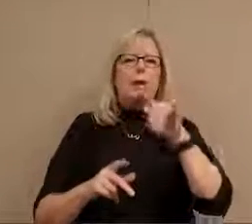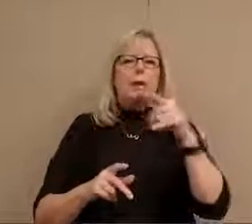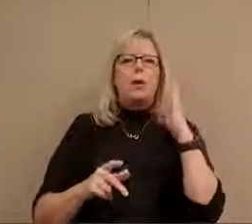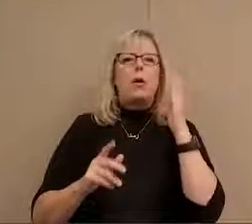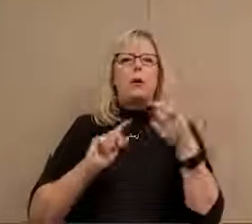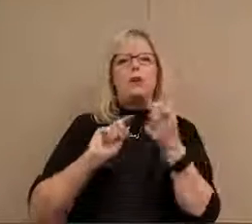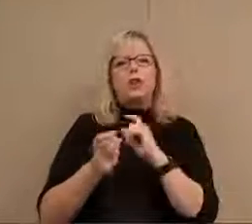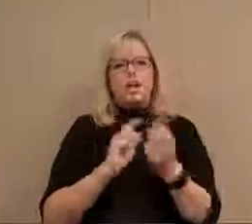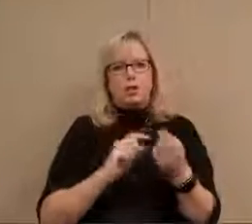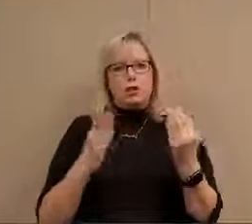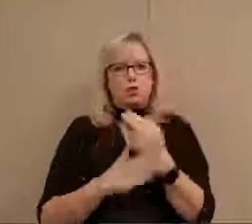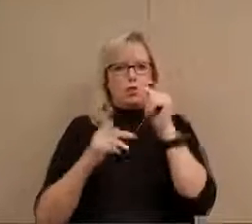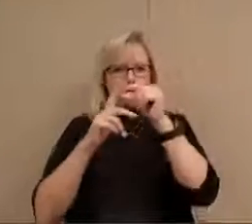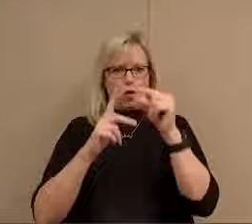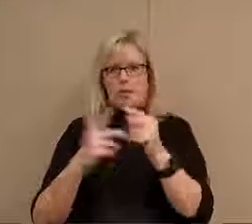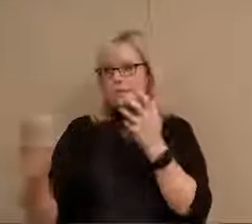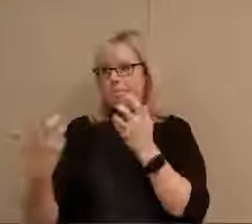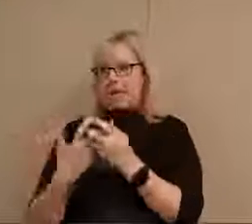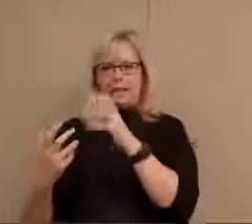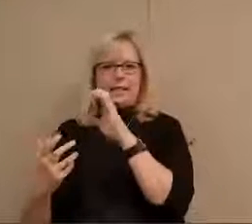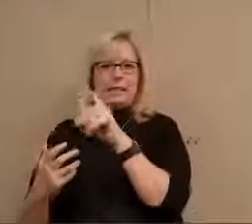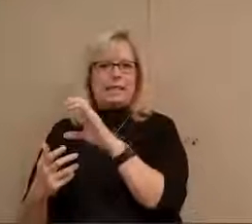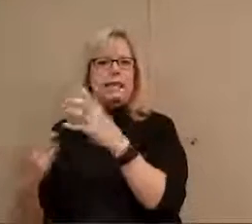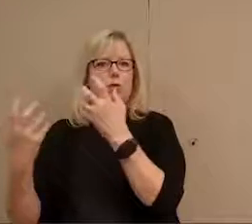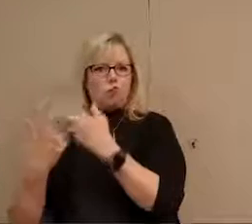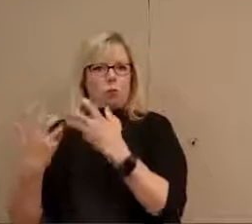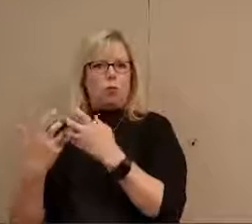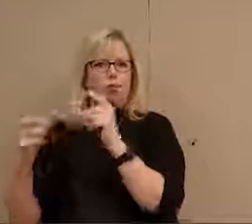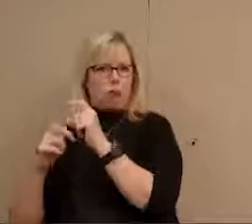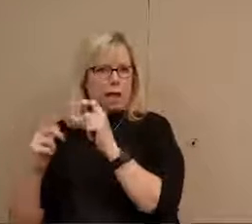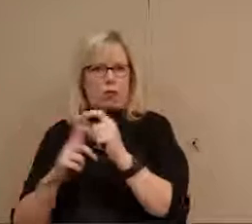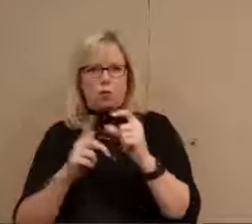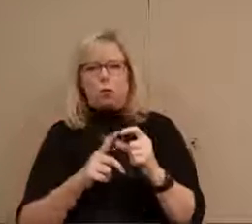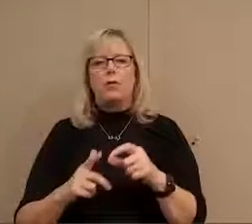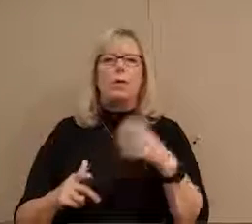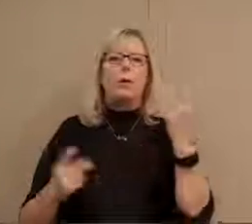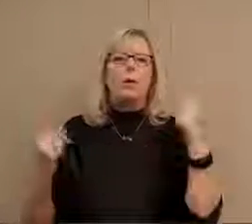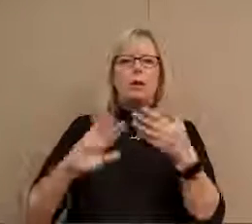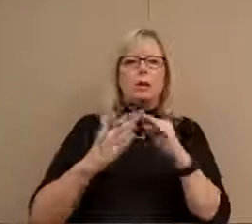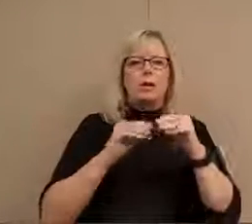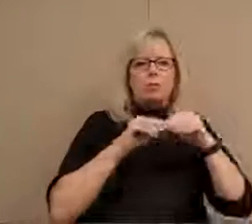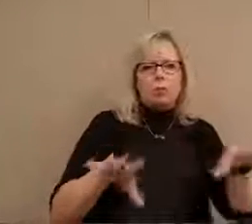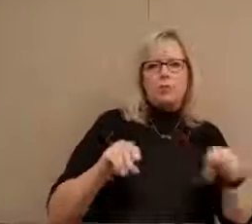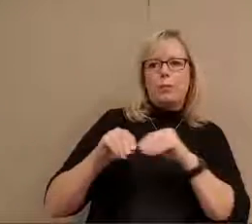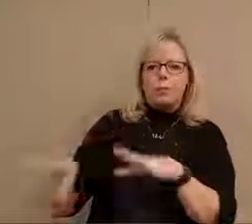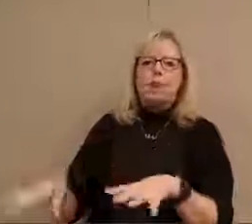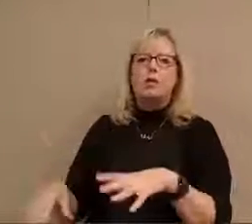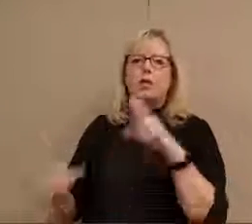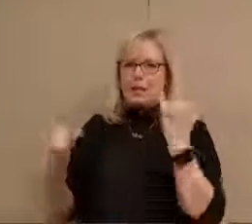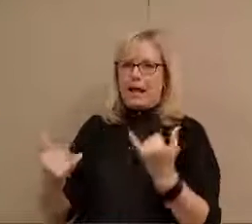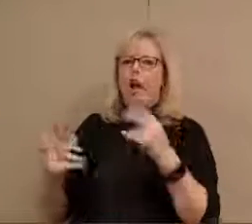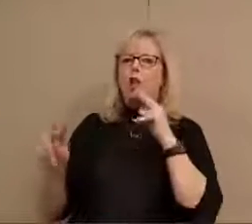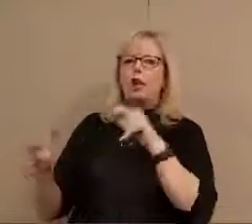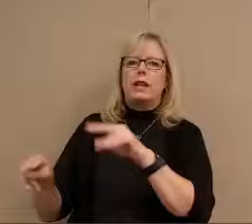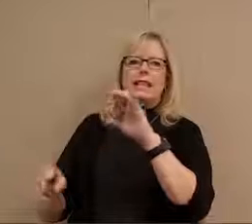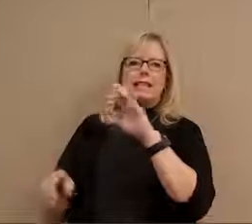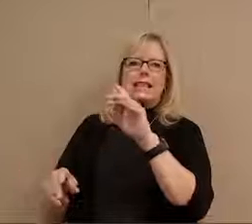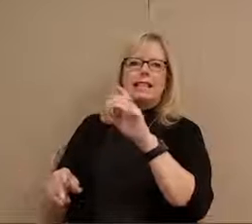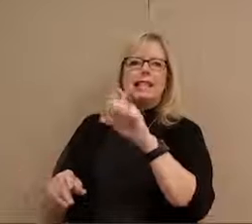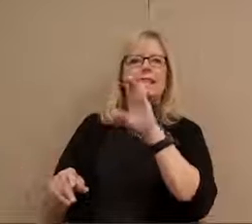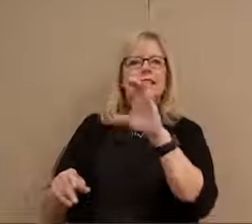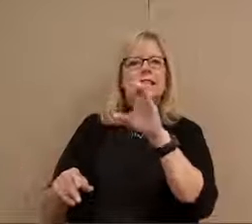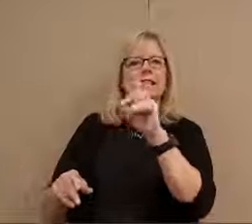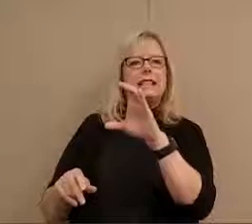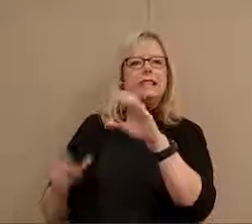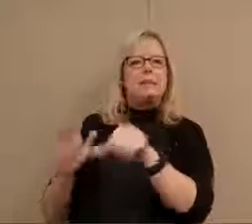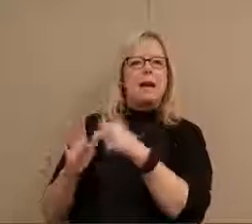that terminology to match CDC. So when we're looking at community transmission, you should be going to the CDC page, which is the one that we just showed